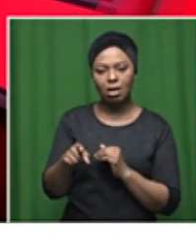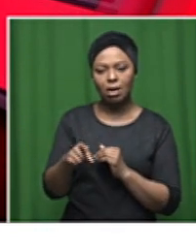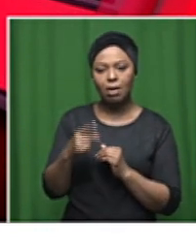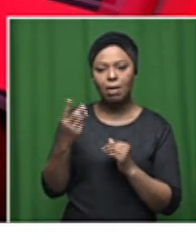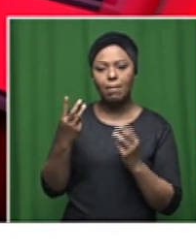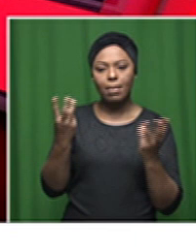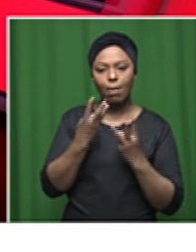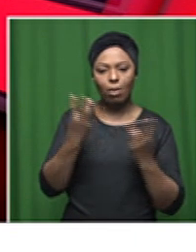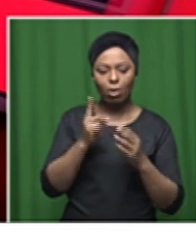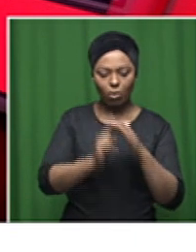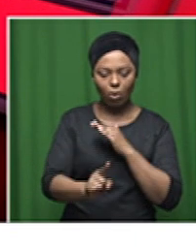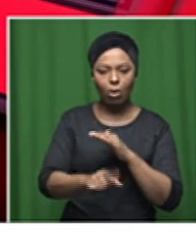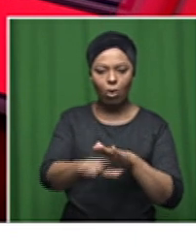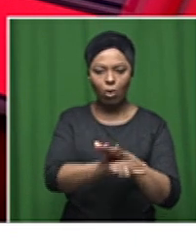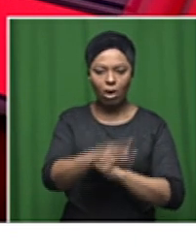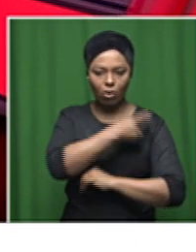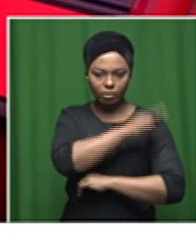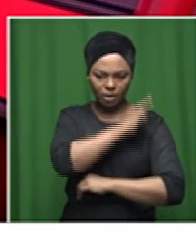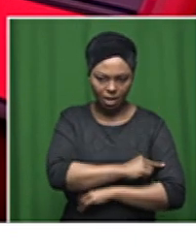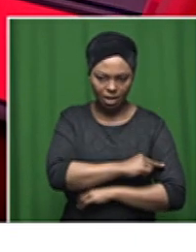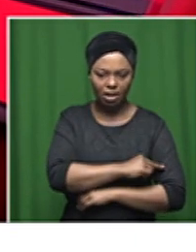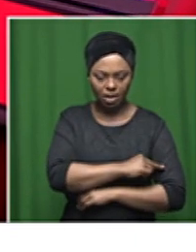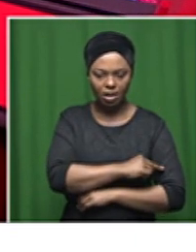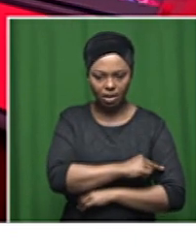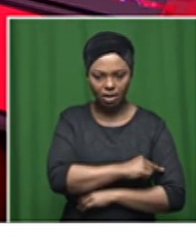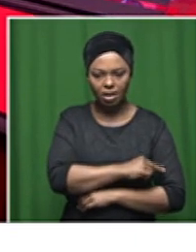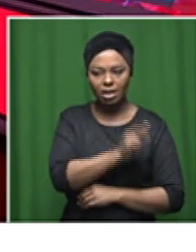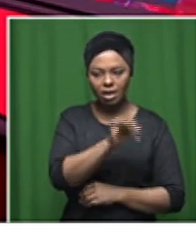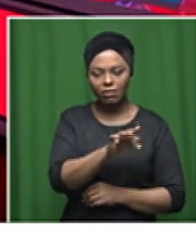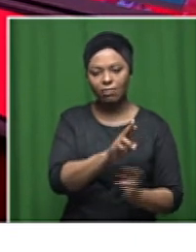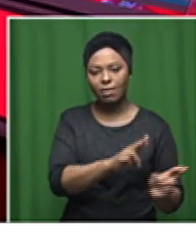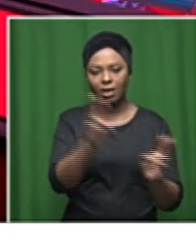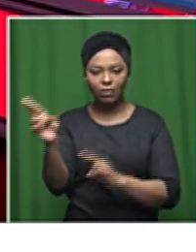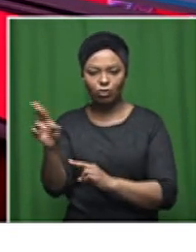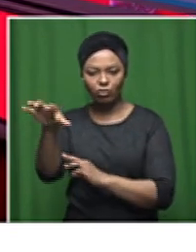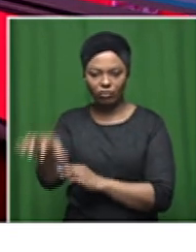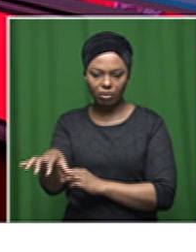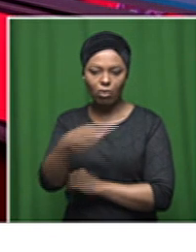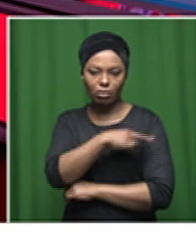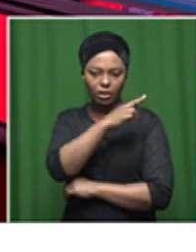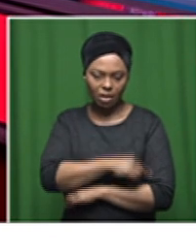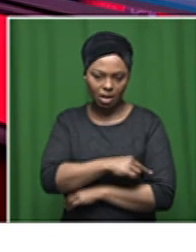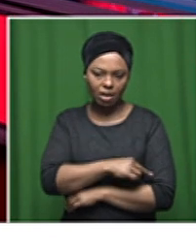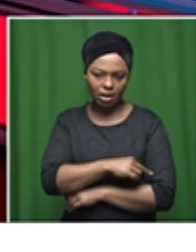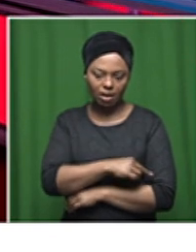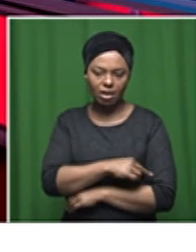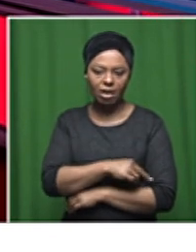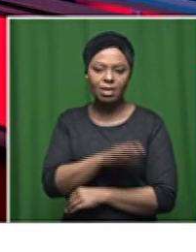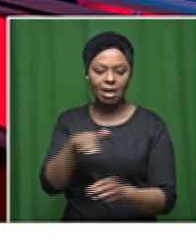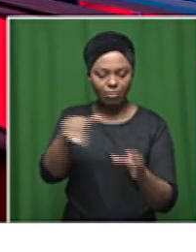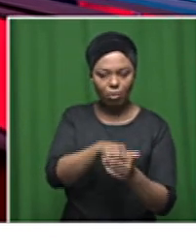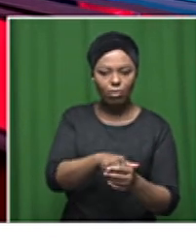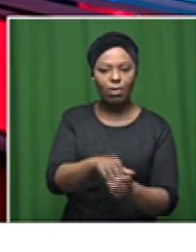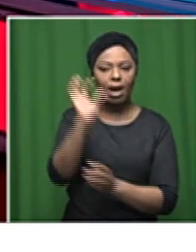local hospital, if they refer to the tertiary hospital. And they make arrangement with the local hospital who puts them on an ambulance